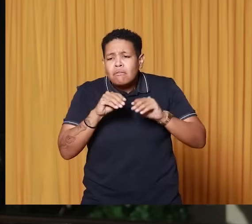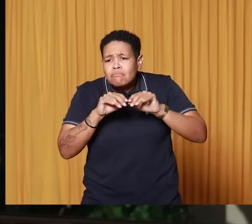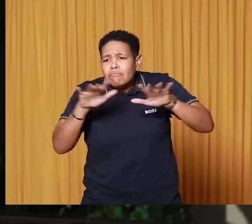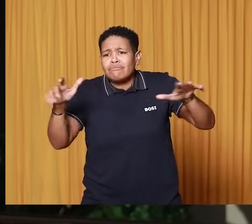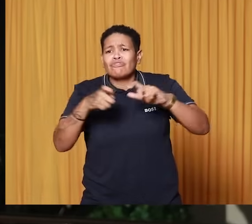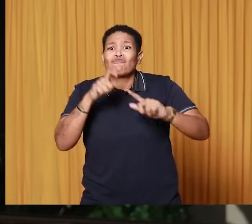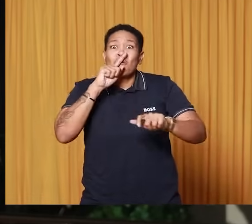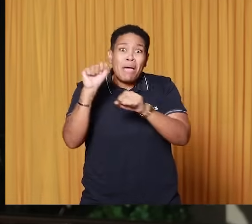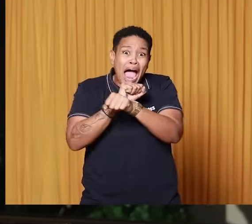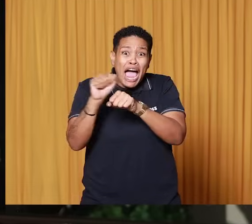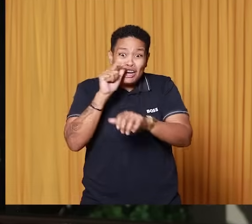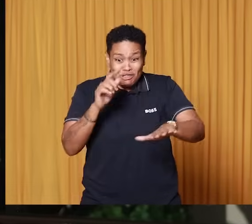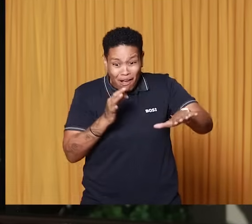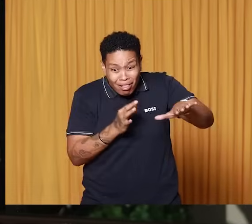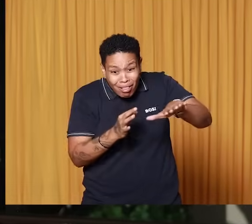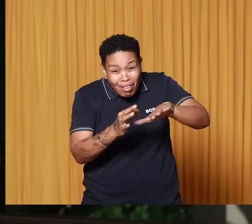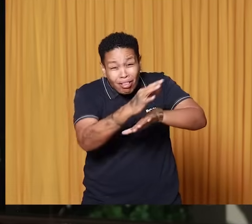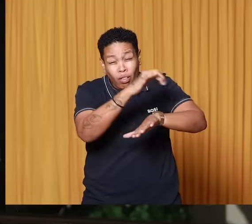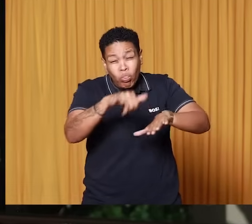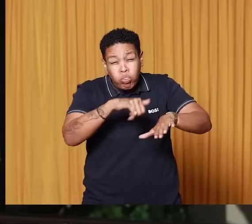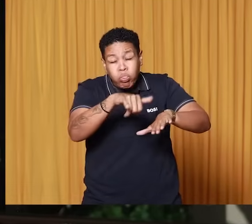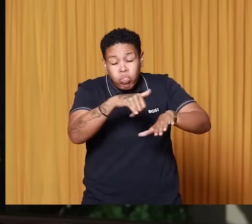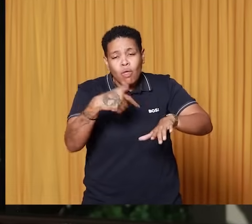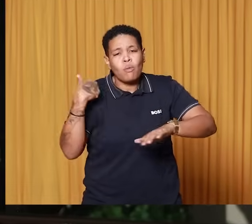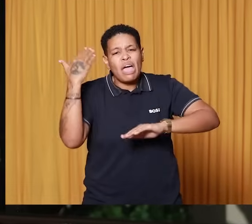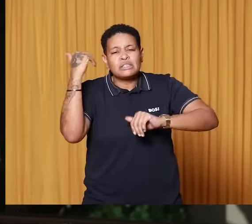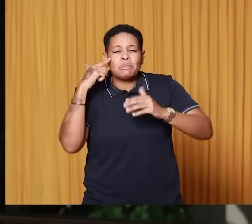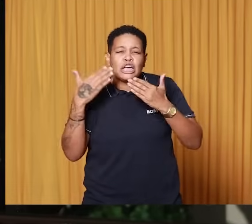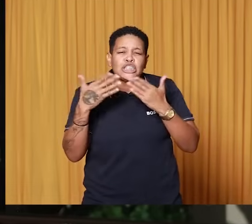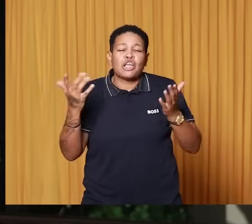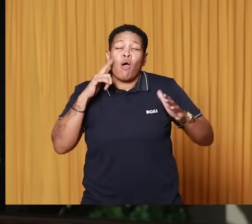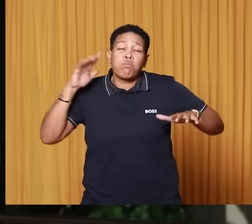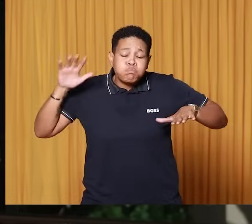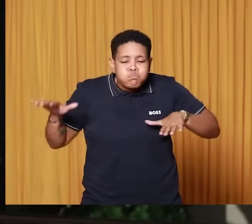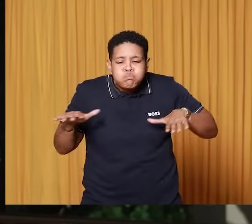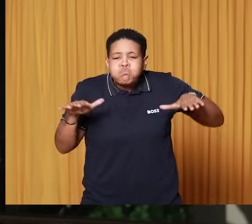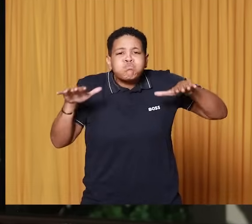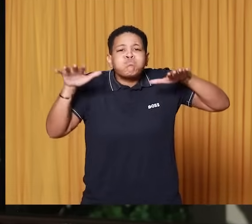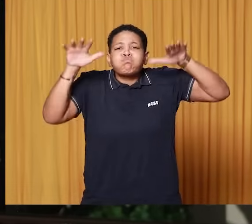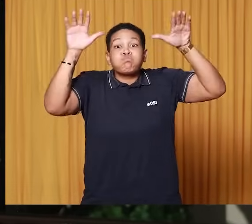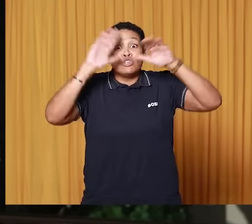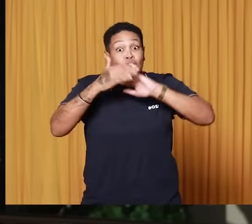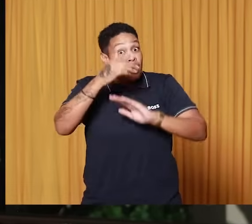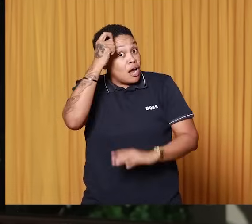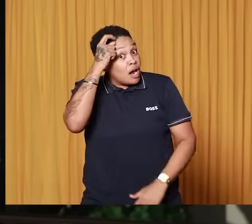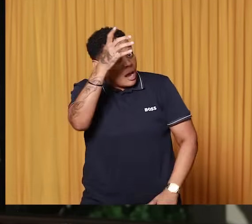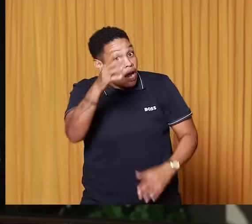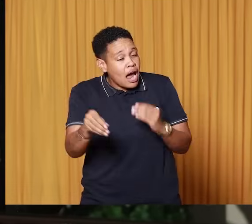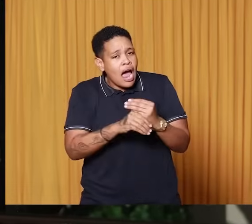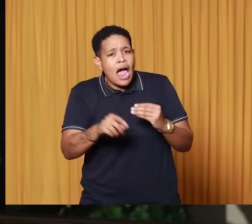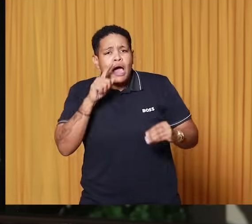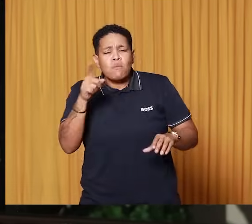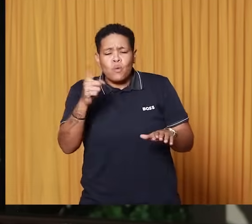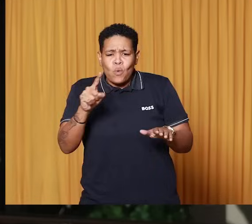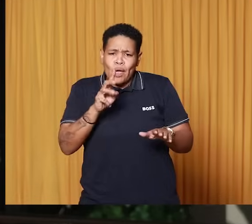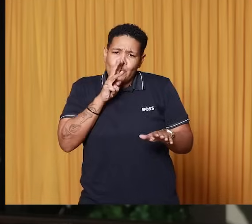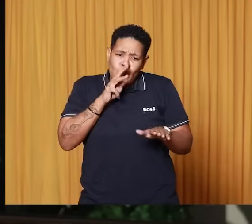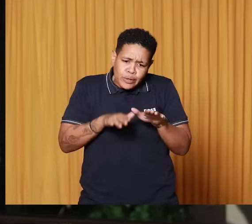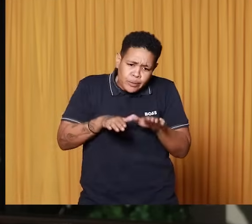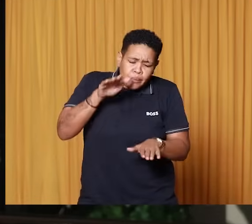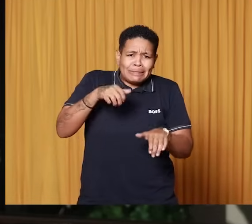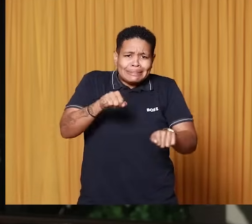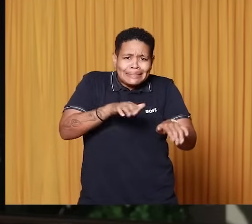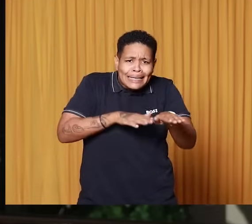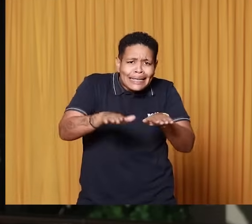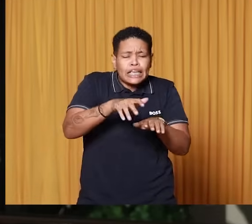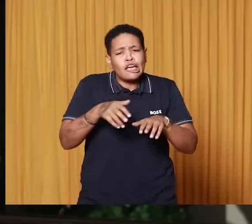inundation from the actual passage, we can expect general flash floodings across the island. However, low-lying areas, coastal